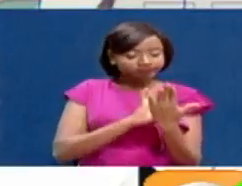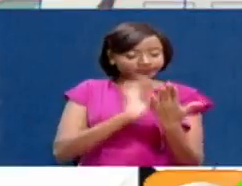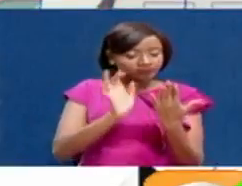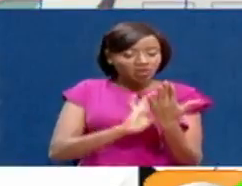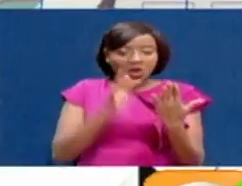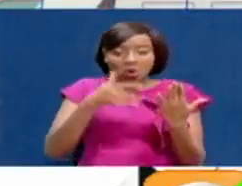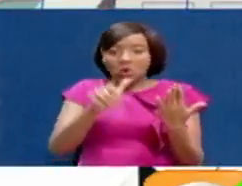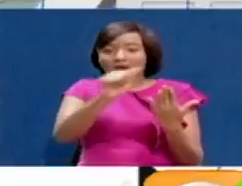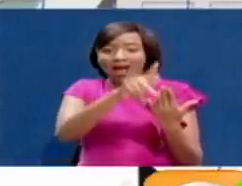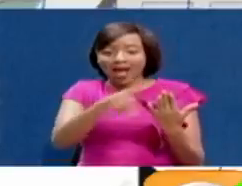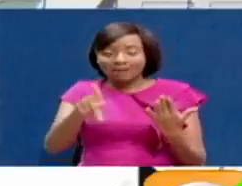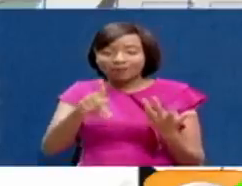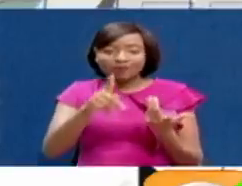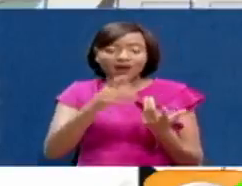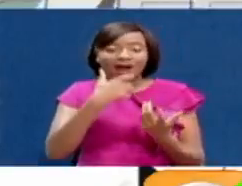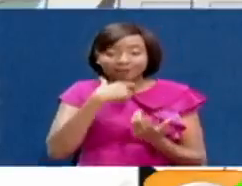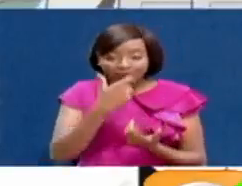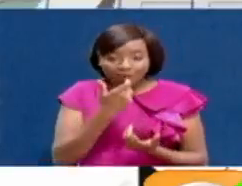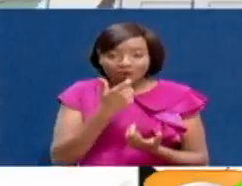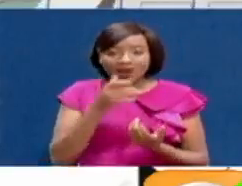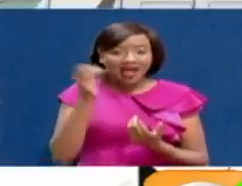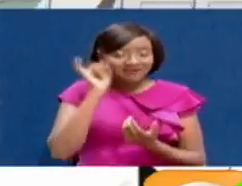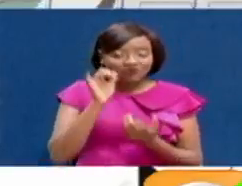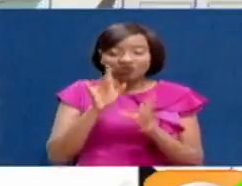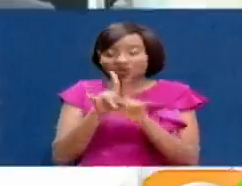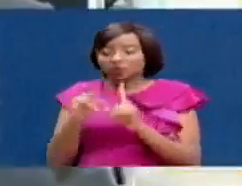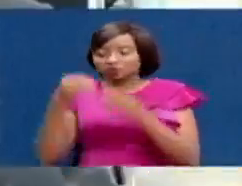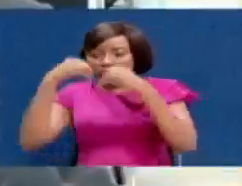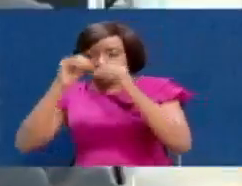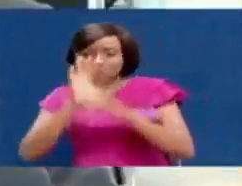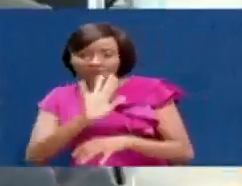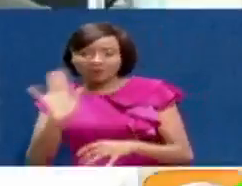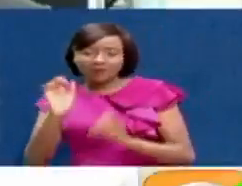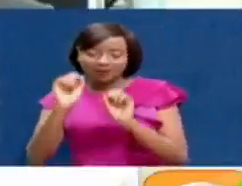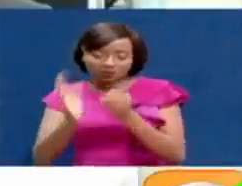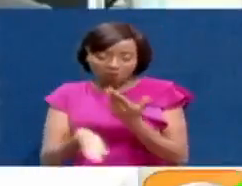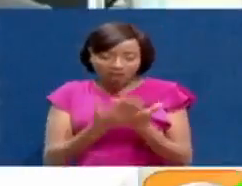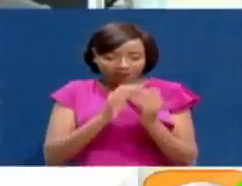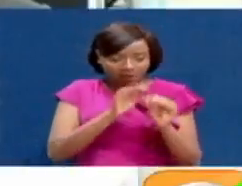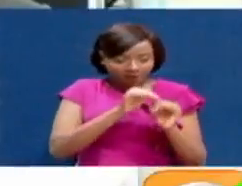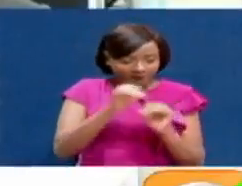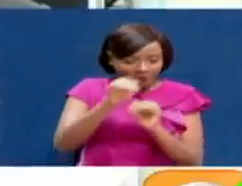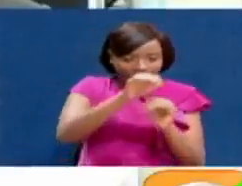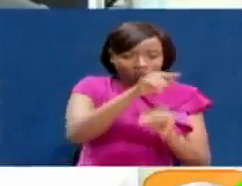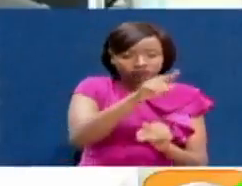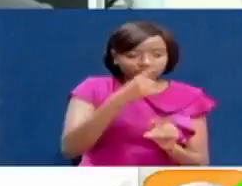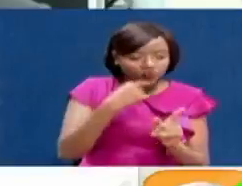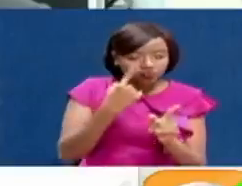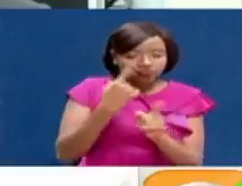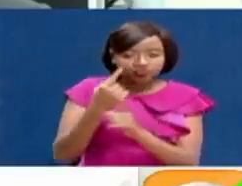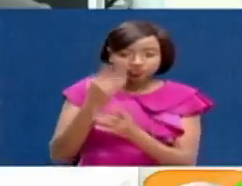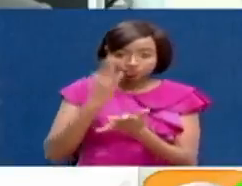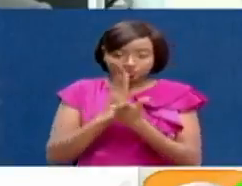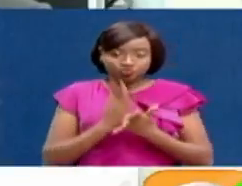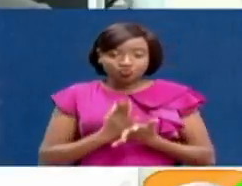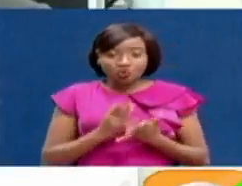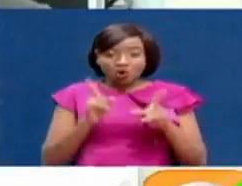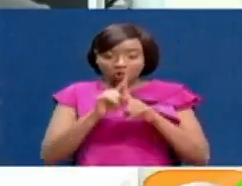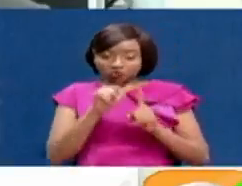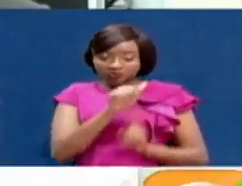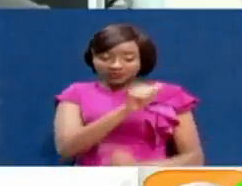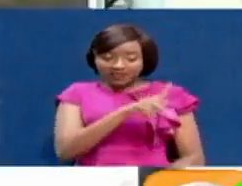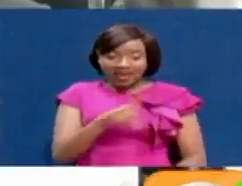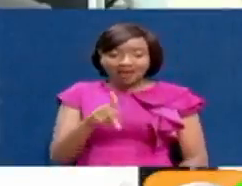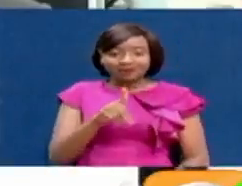from Apple and Google, you can track an individual's movements. And what all of that app would do, it would be, among other things,